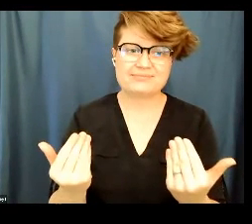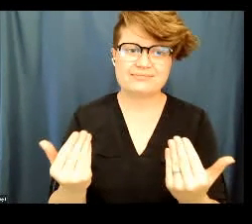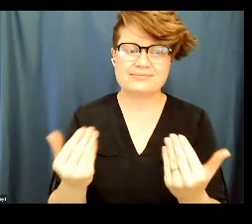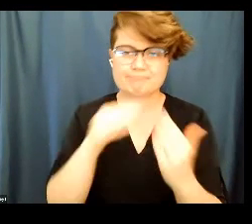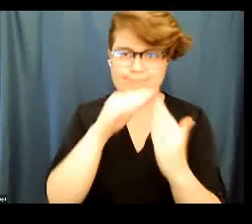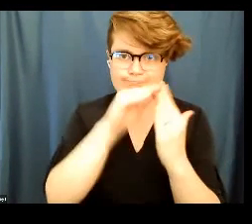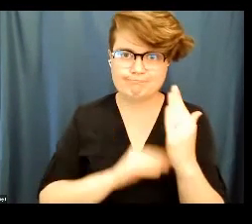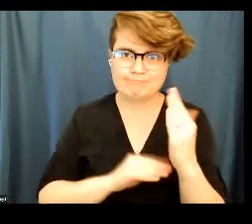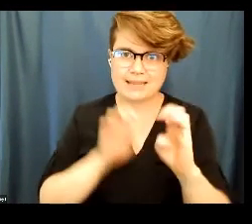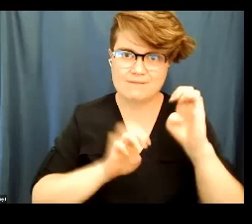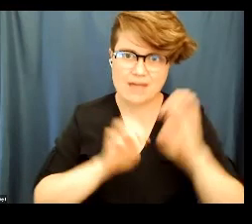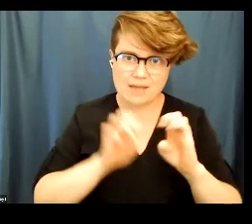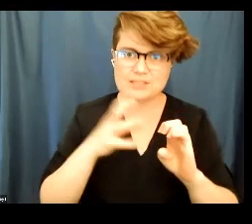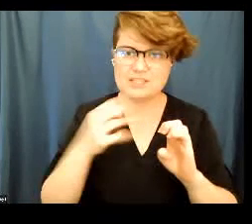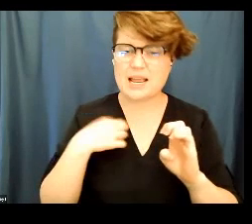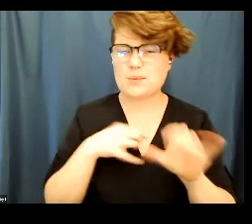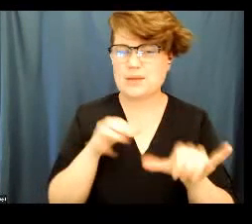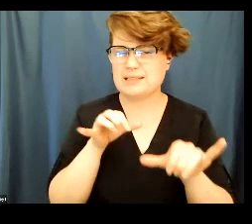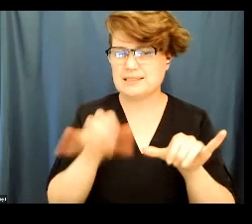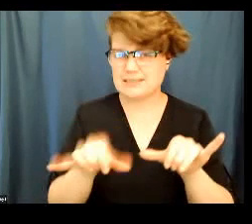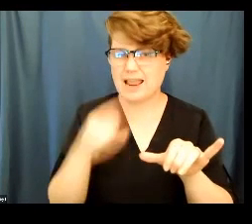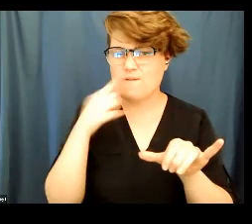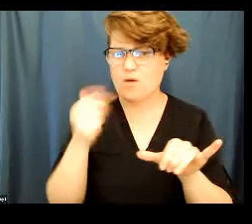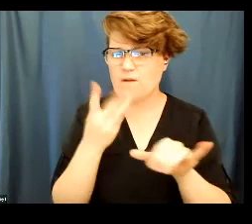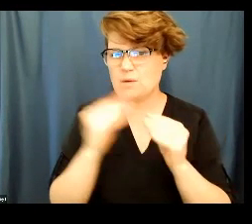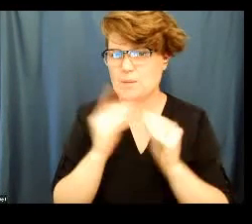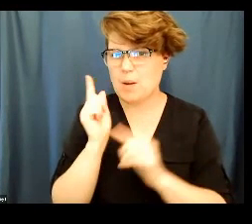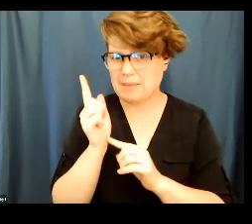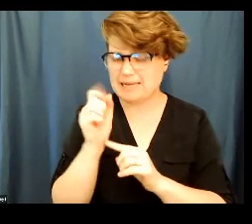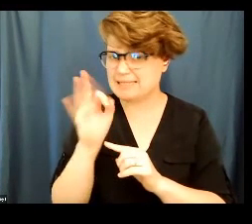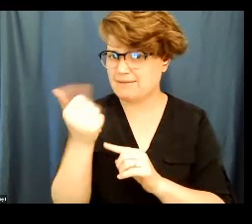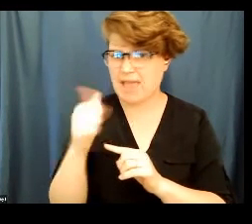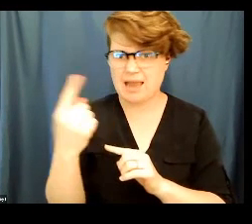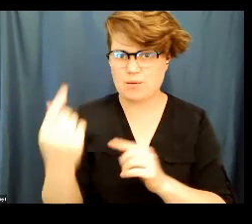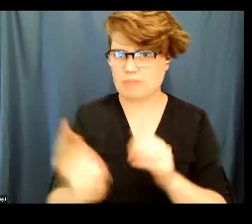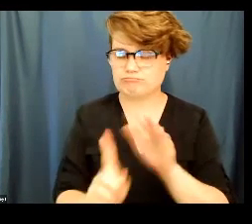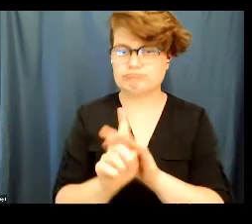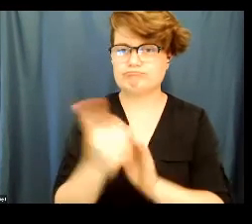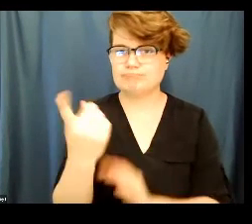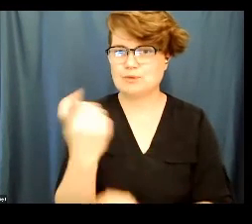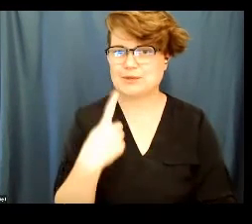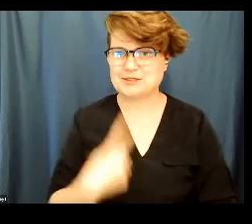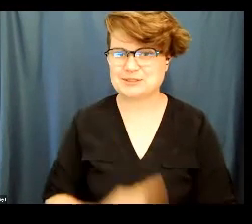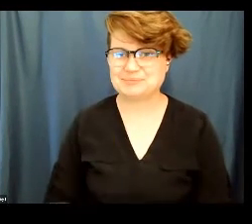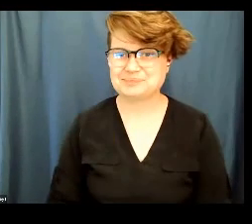the evaluation, and we'll stay on for a few more minutes if anyone has any questions.